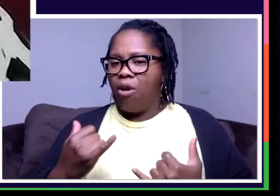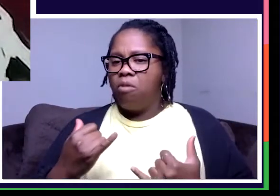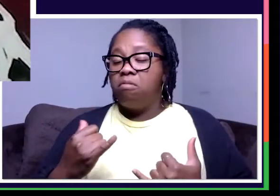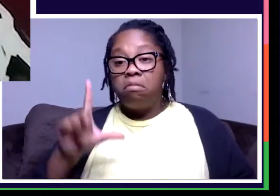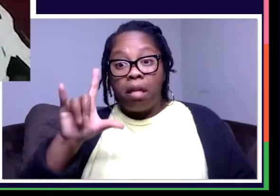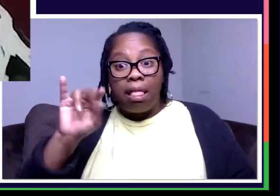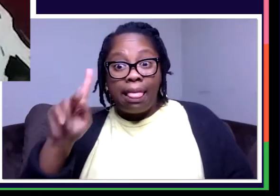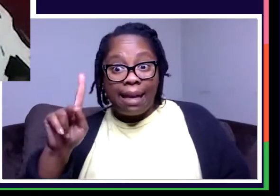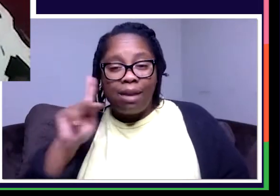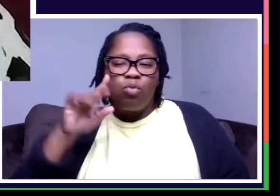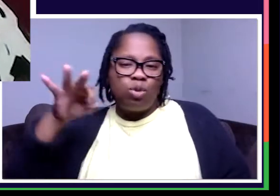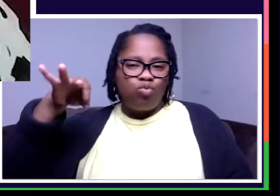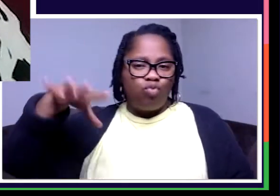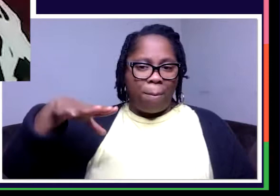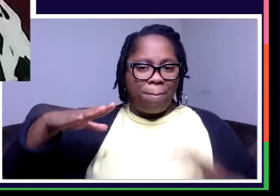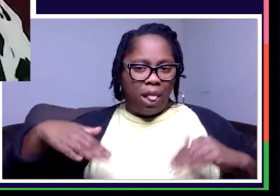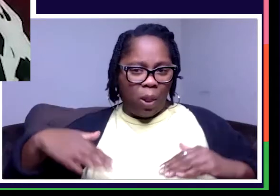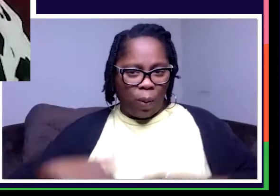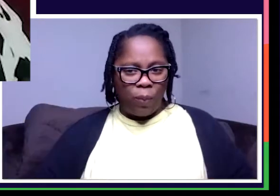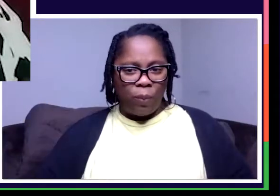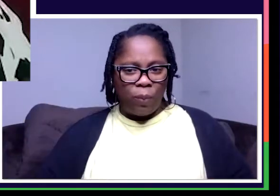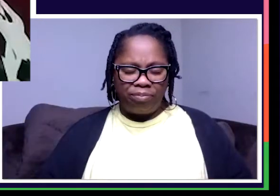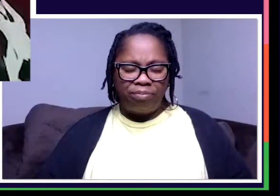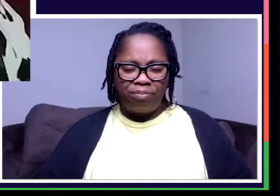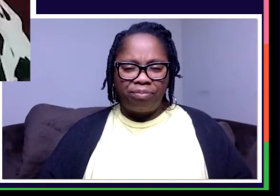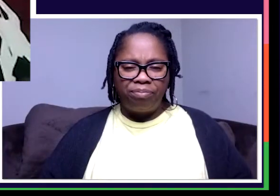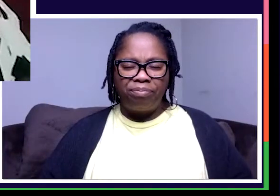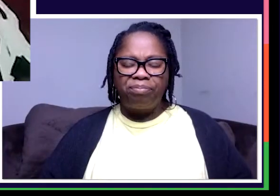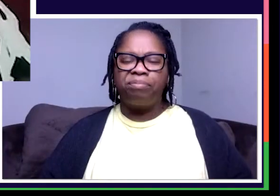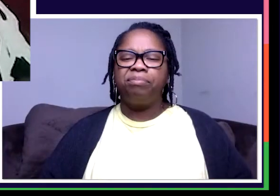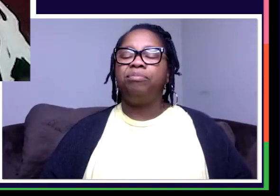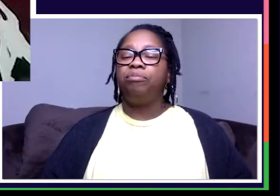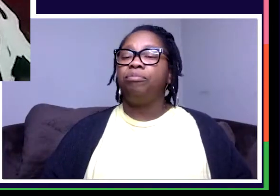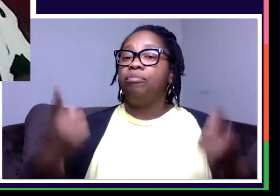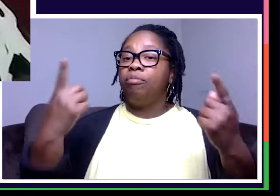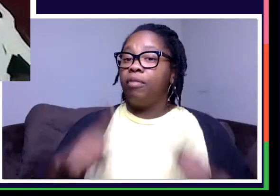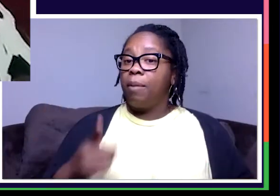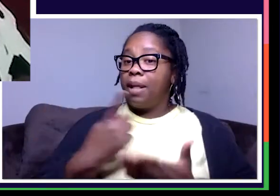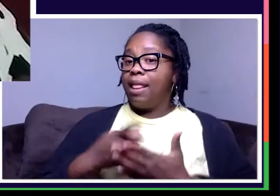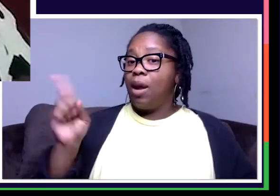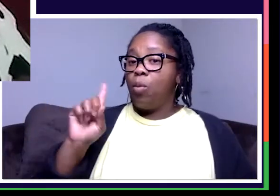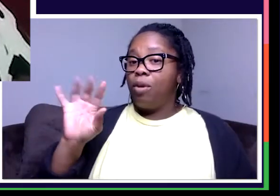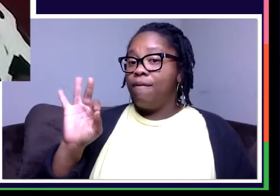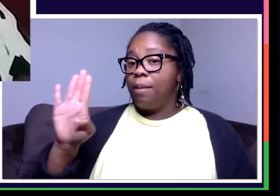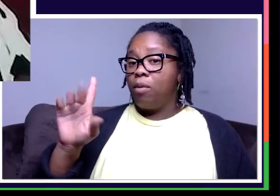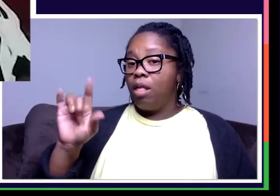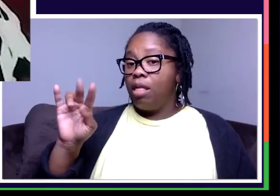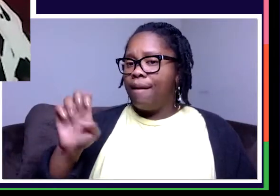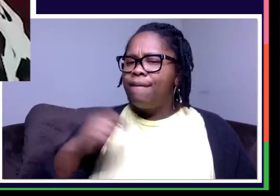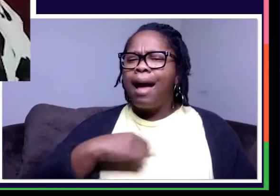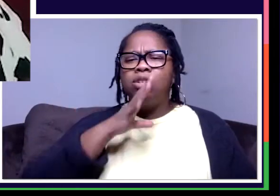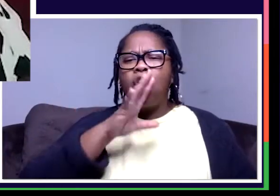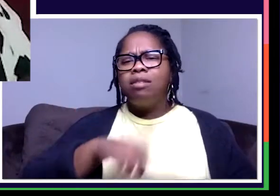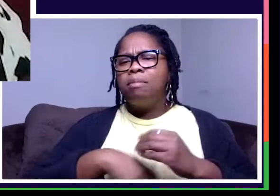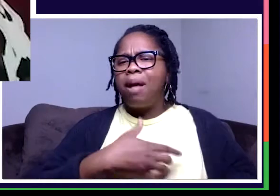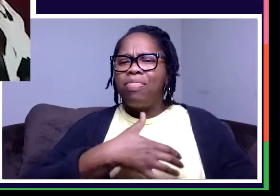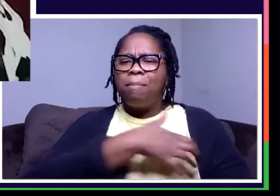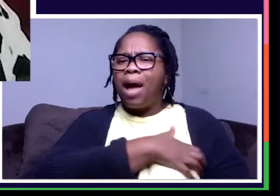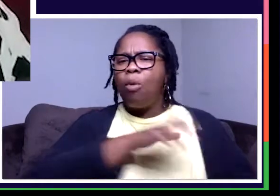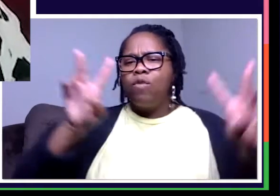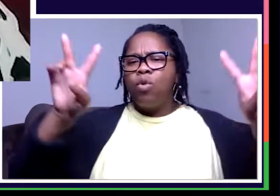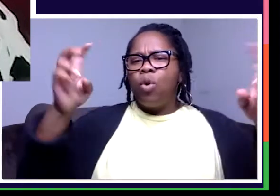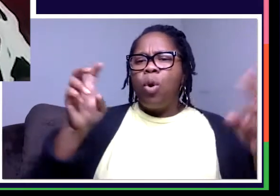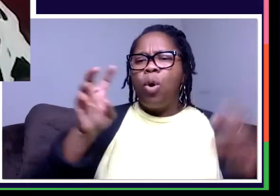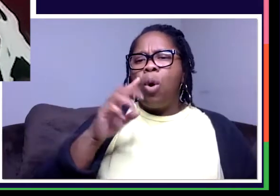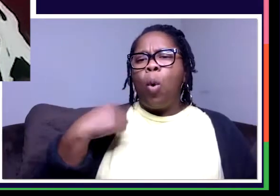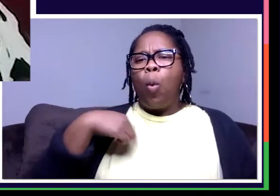this fight now. We'll put a link in the chat below. Last week on Facebook Live, I